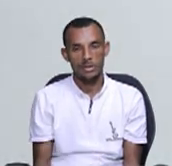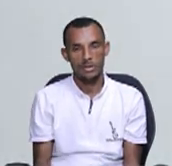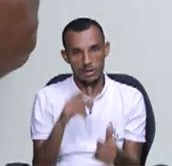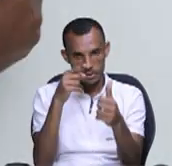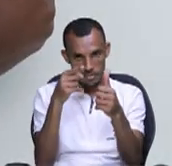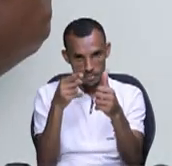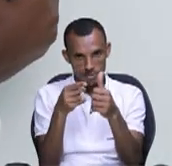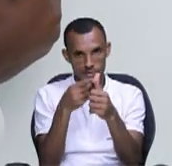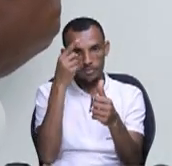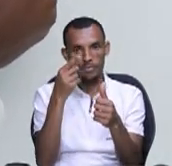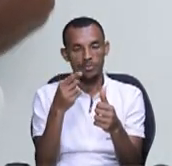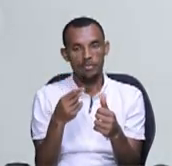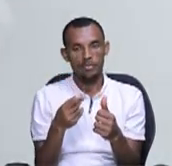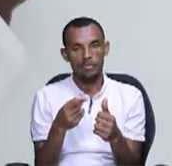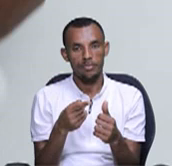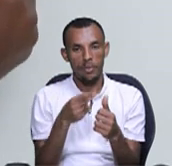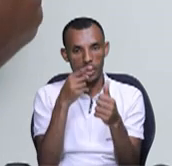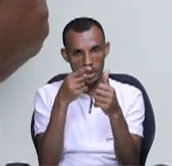the first one